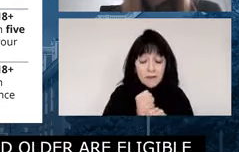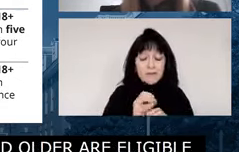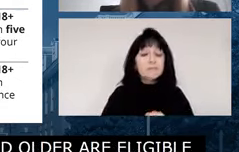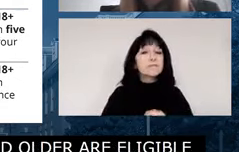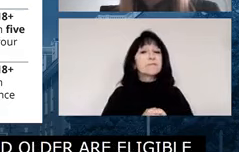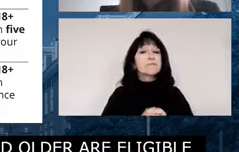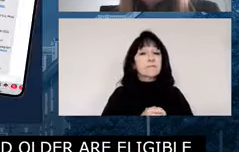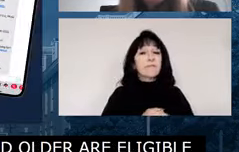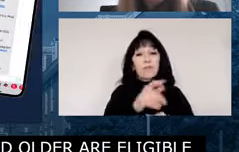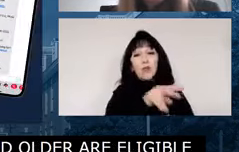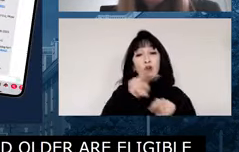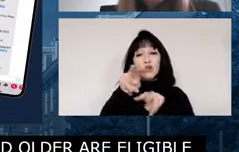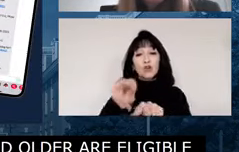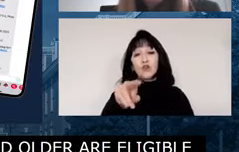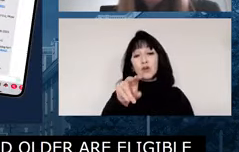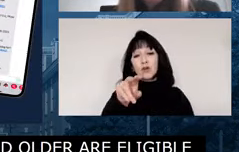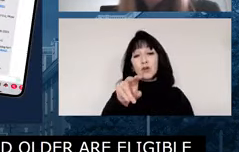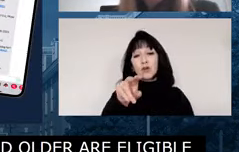visiting